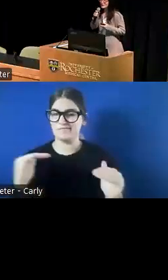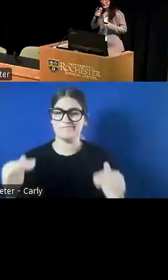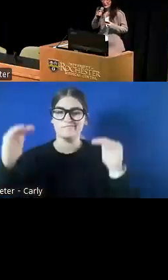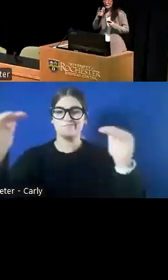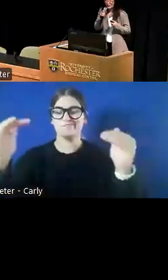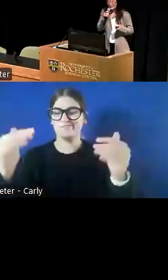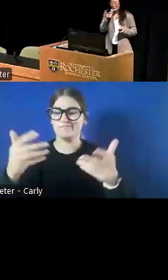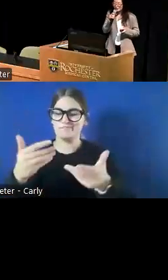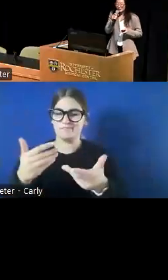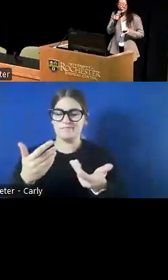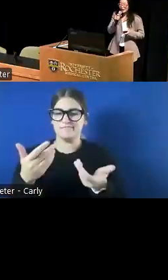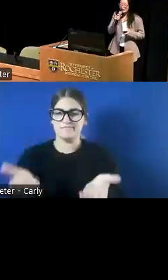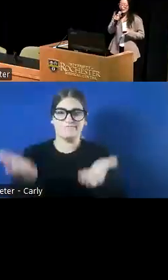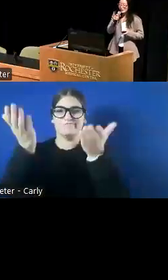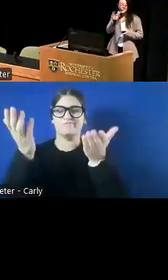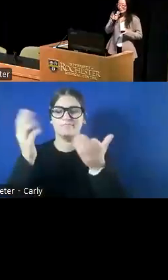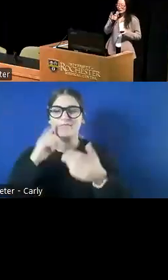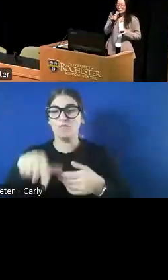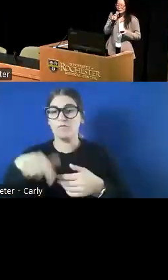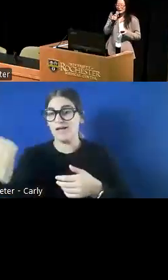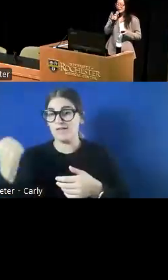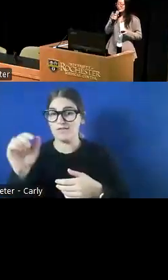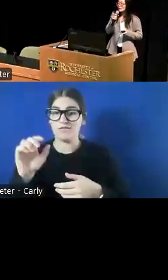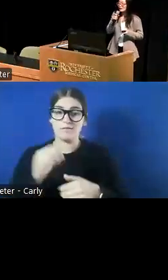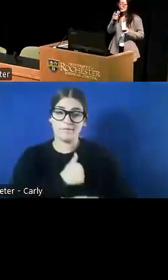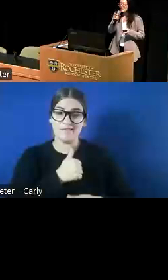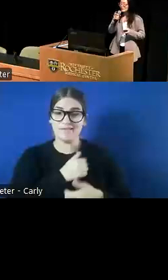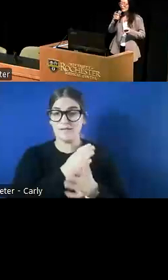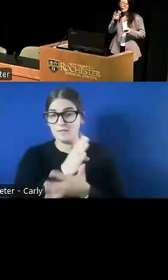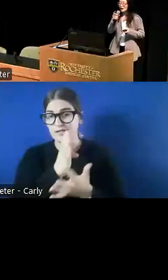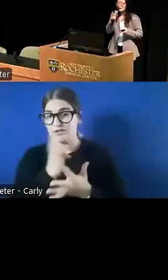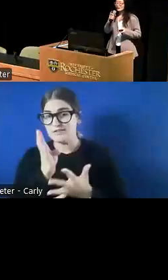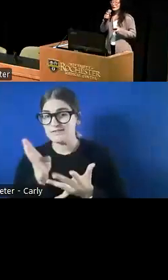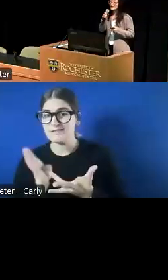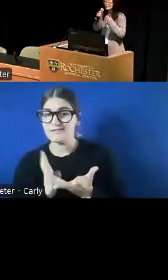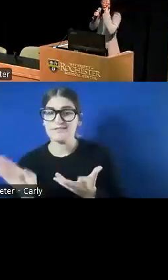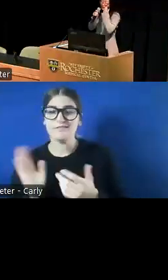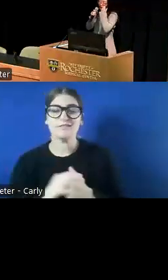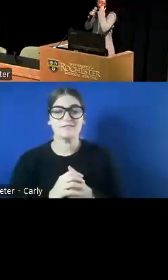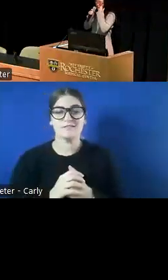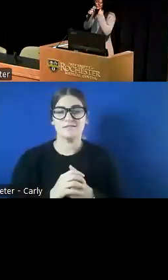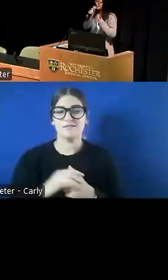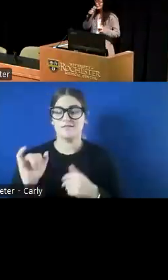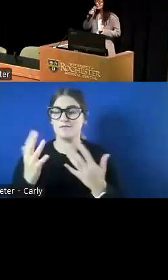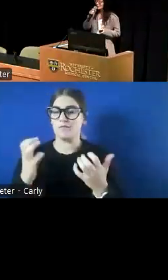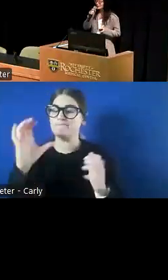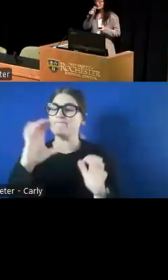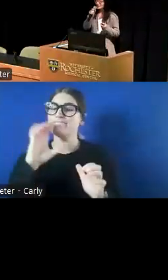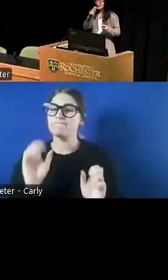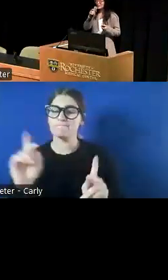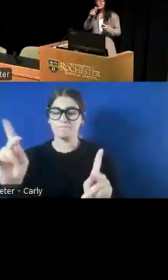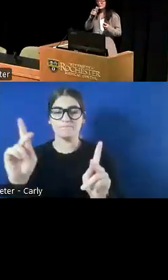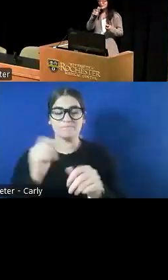to other military branches. We would like to also try to seek opportunities